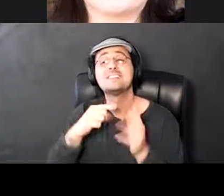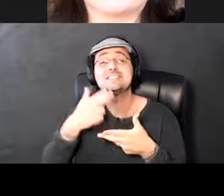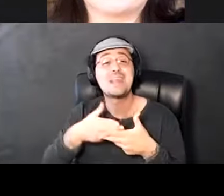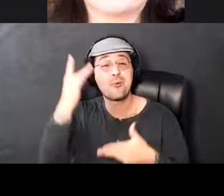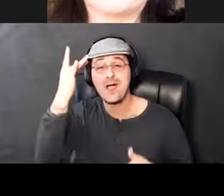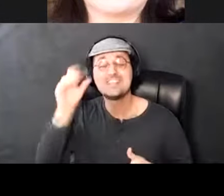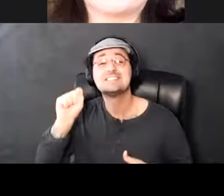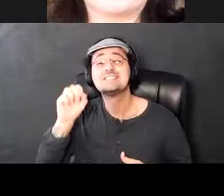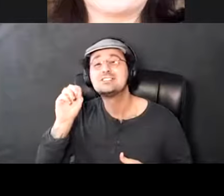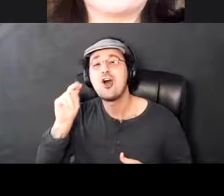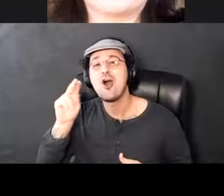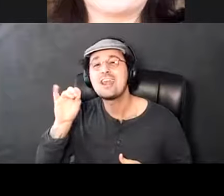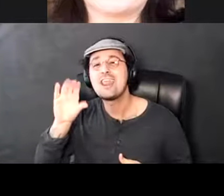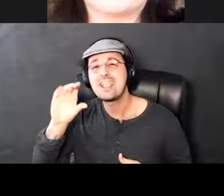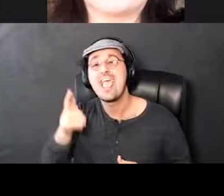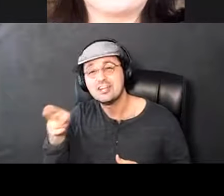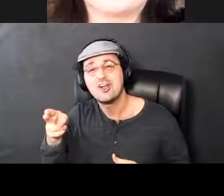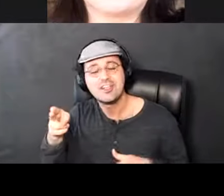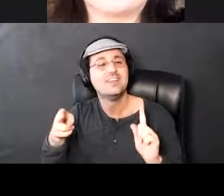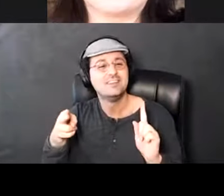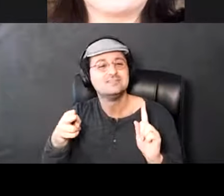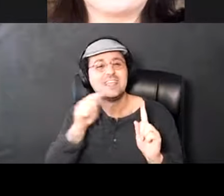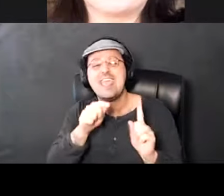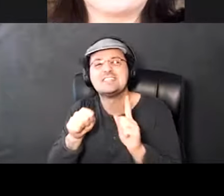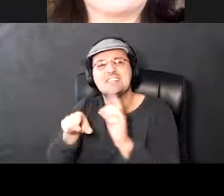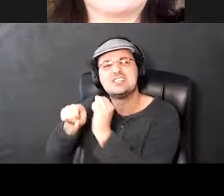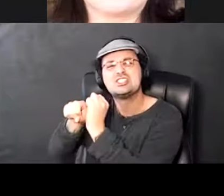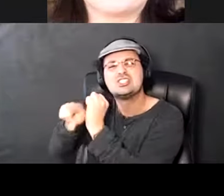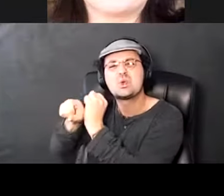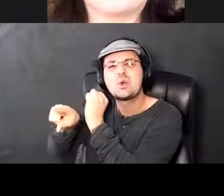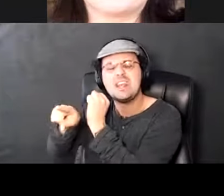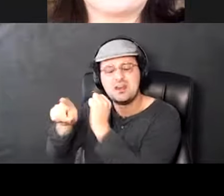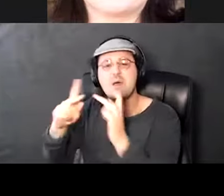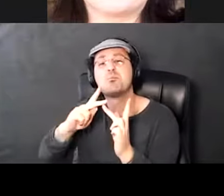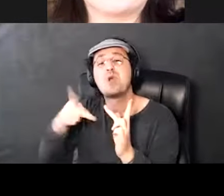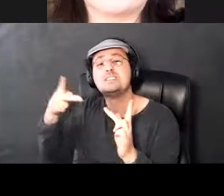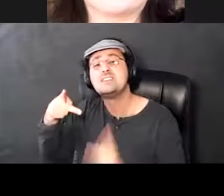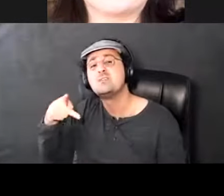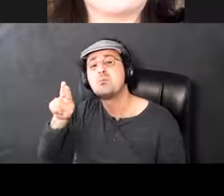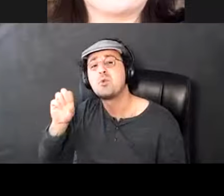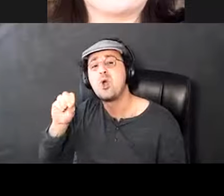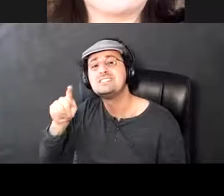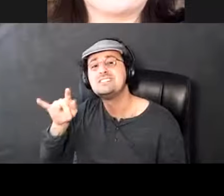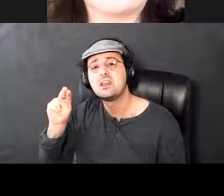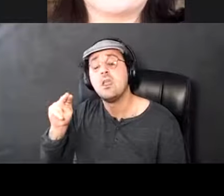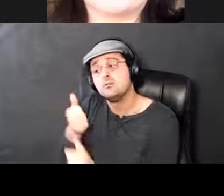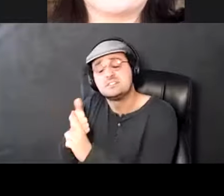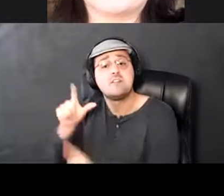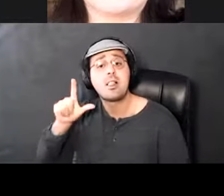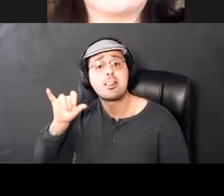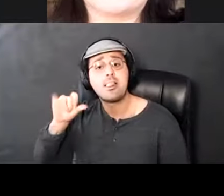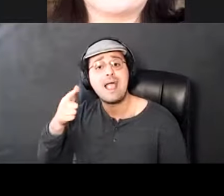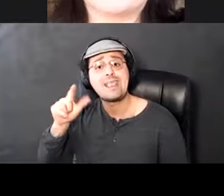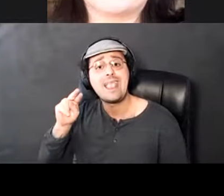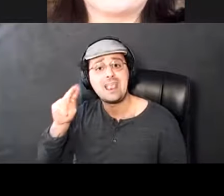this secreted protein here called sonic hedgehog. It's a ligand for this receptor patched. And normally this receptor